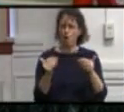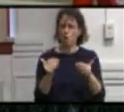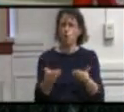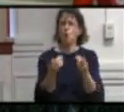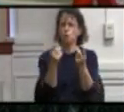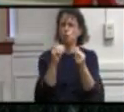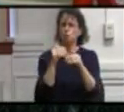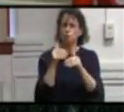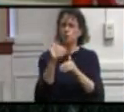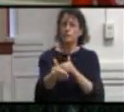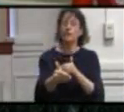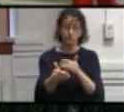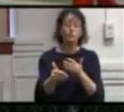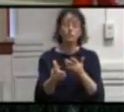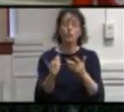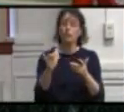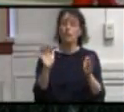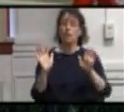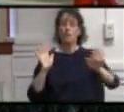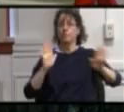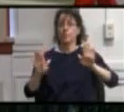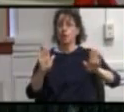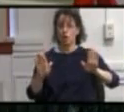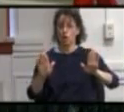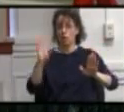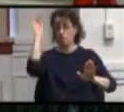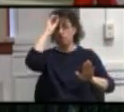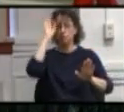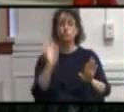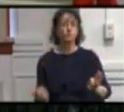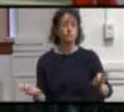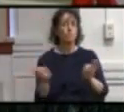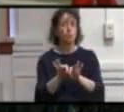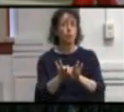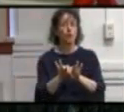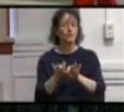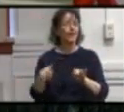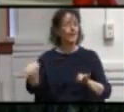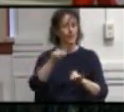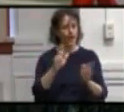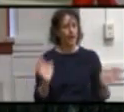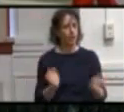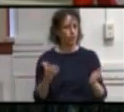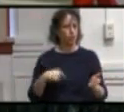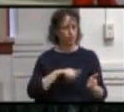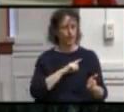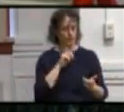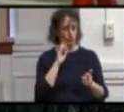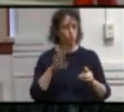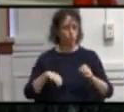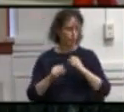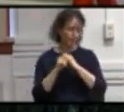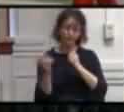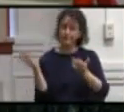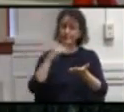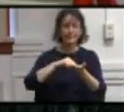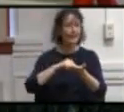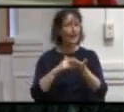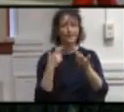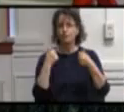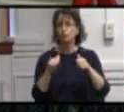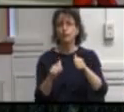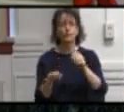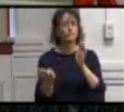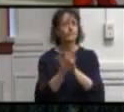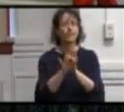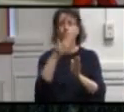think that's how we came to the position of reopening and actually trying to find the person that we want,